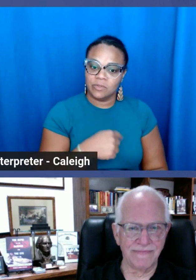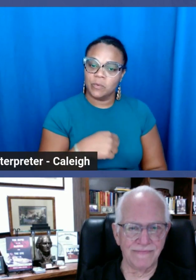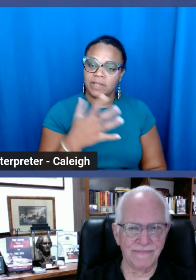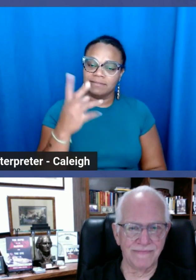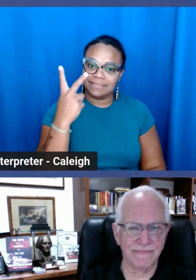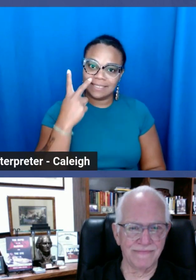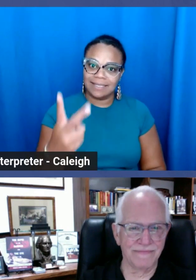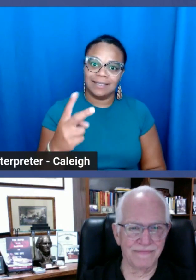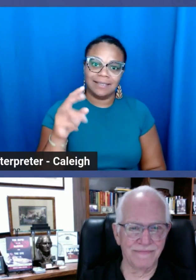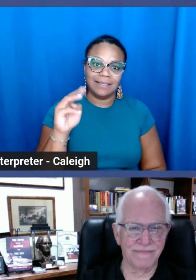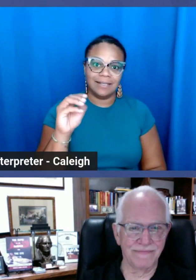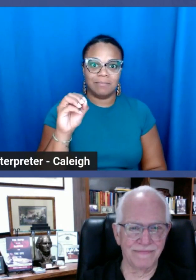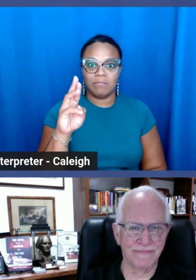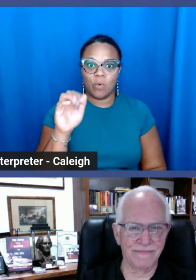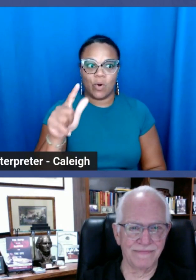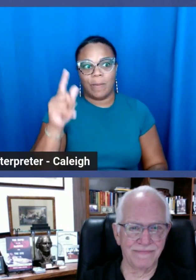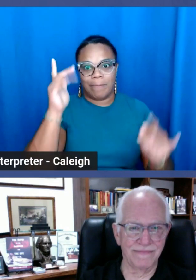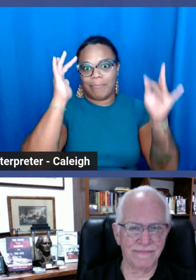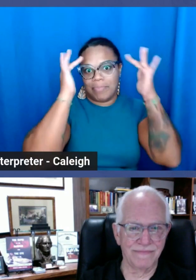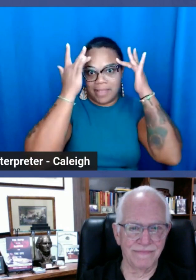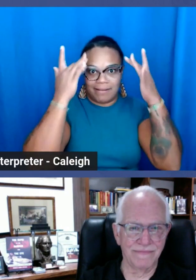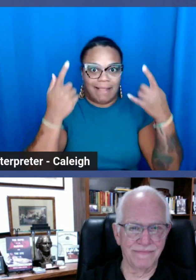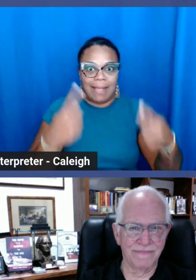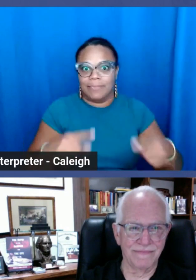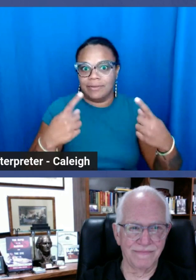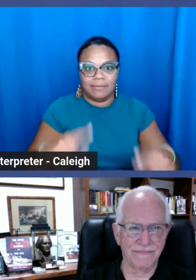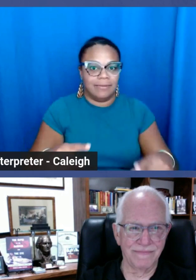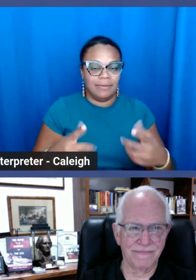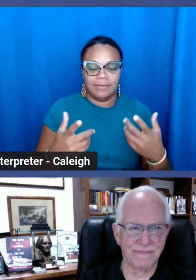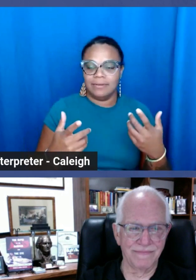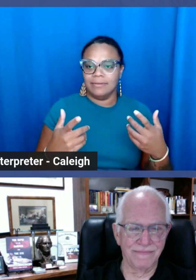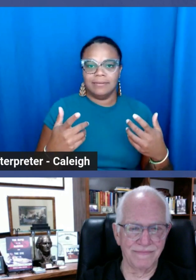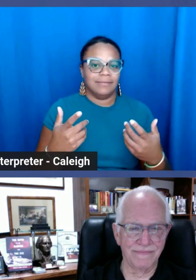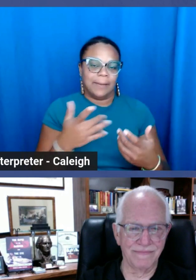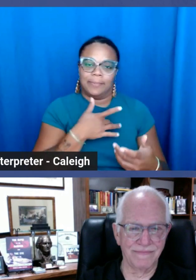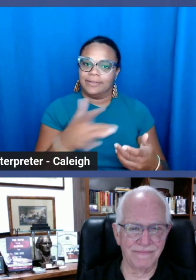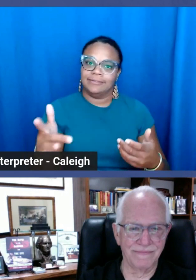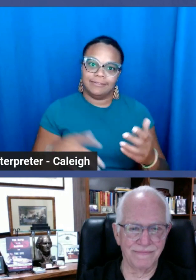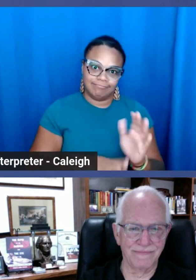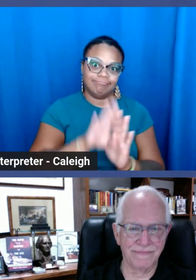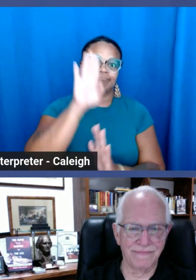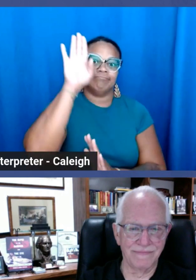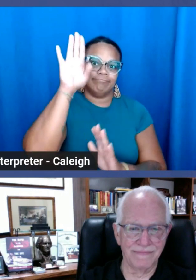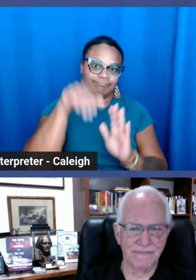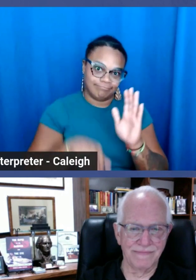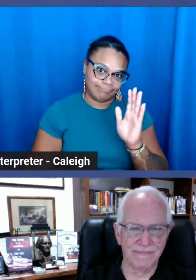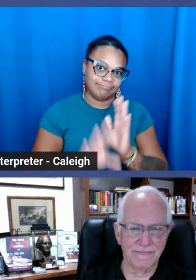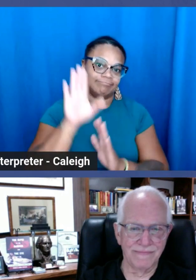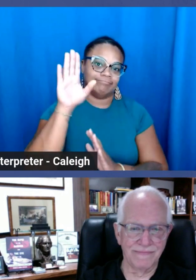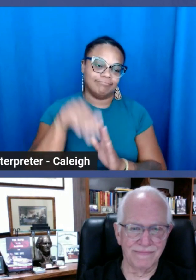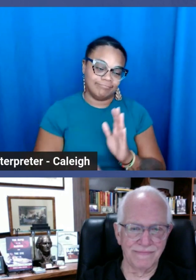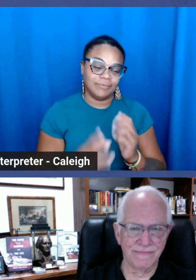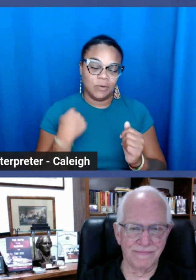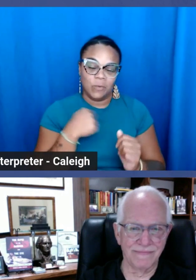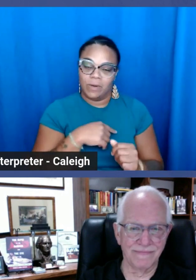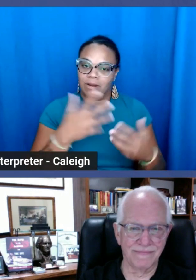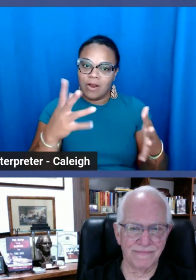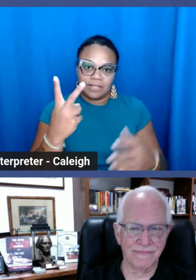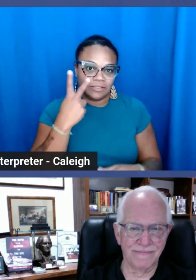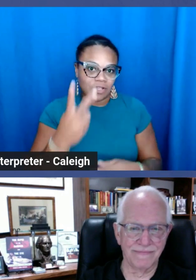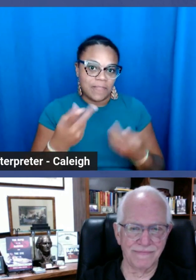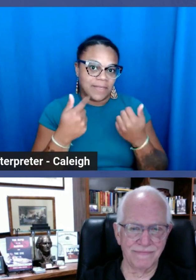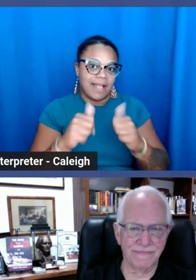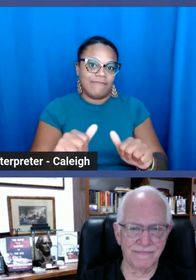moral panics come and go. It's kind of like a pendulum. We saw the efforts to crack down on